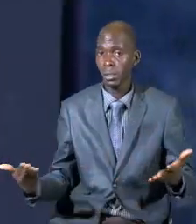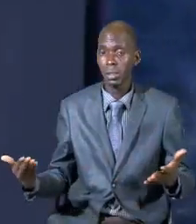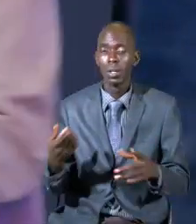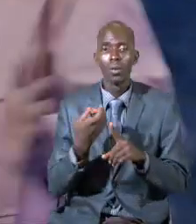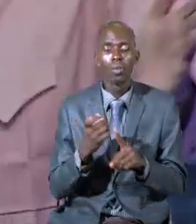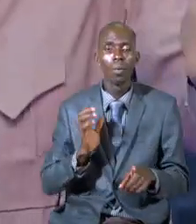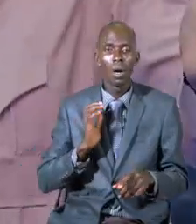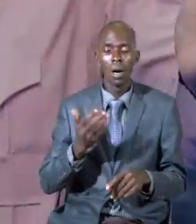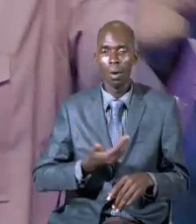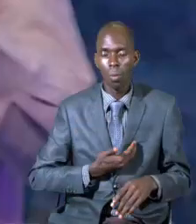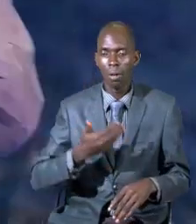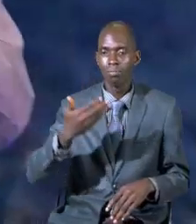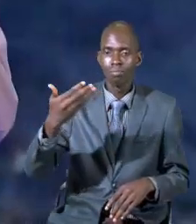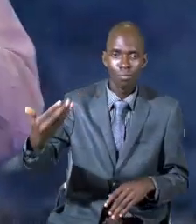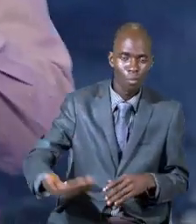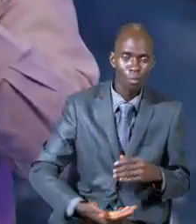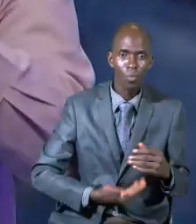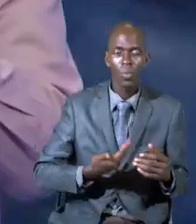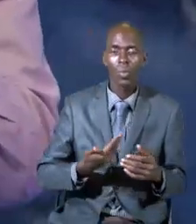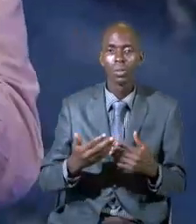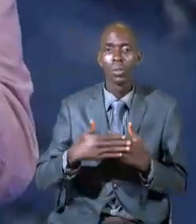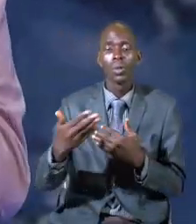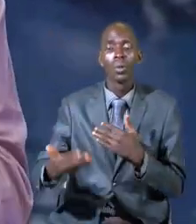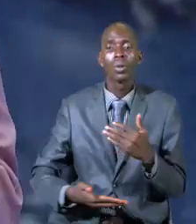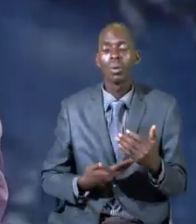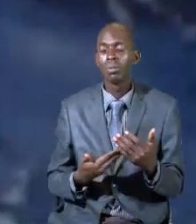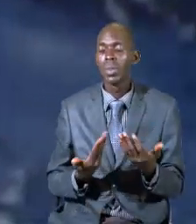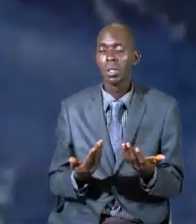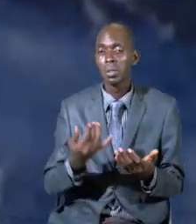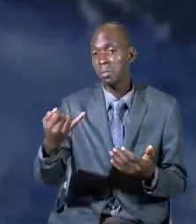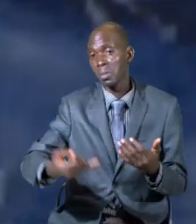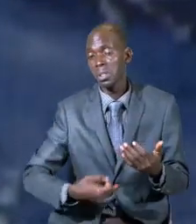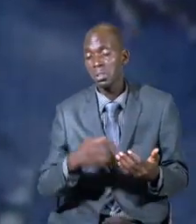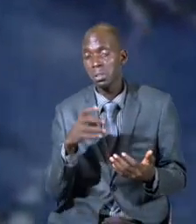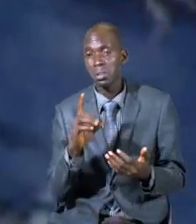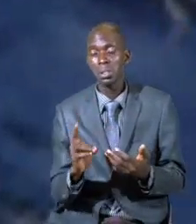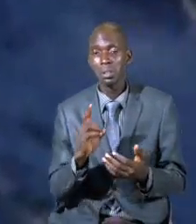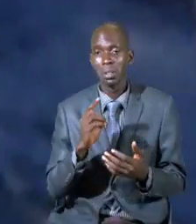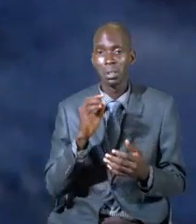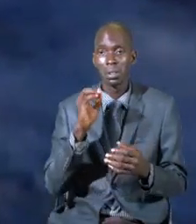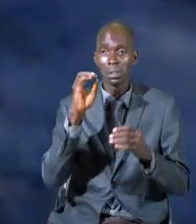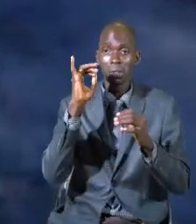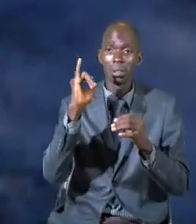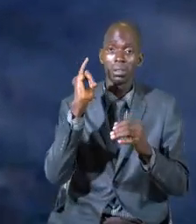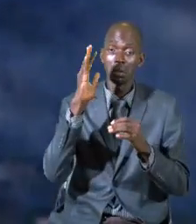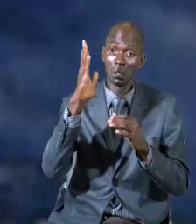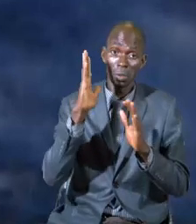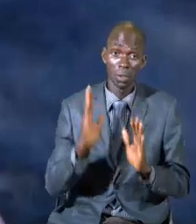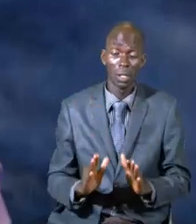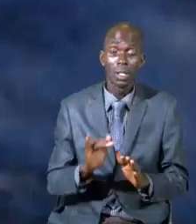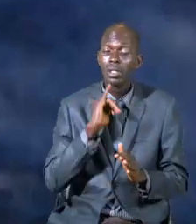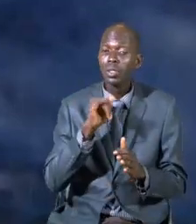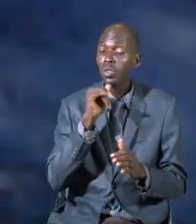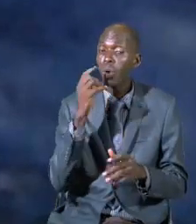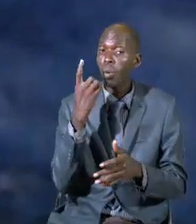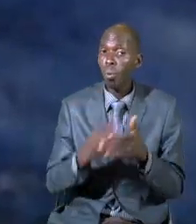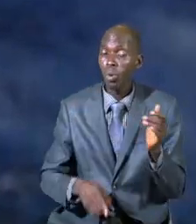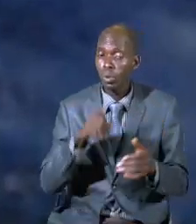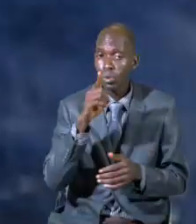from these evening sessions. It is not what you hear, it is what you do with what you